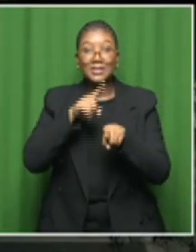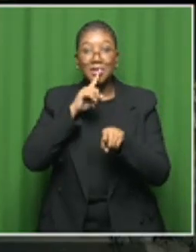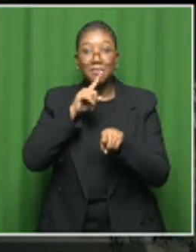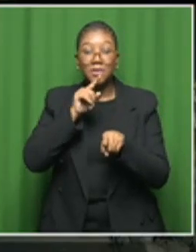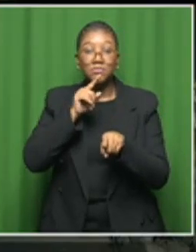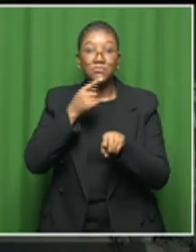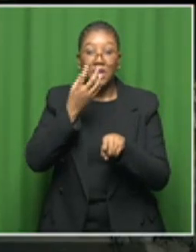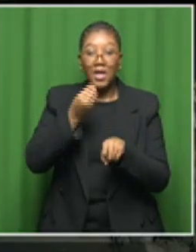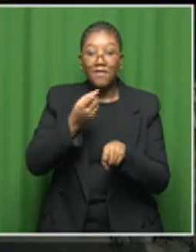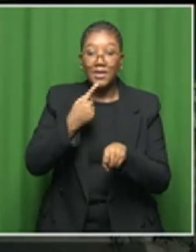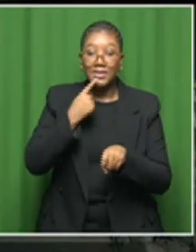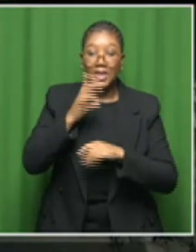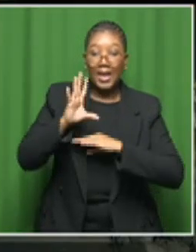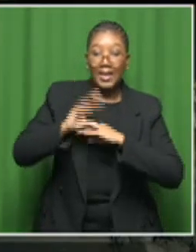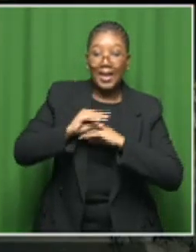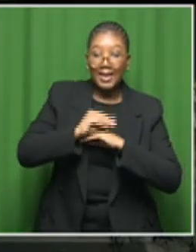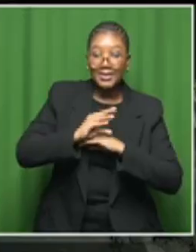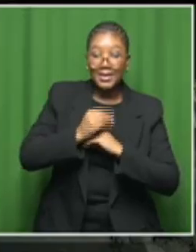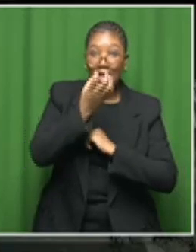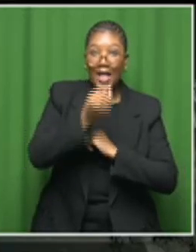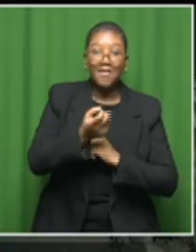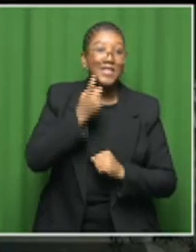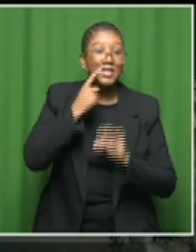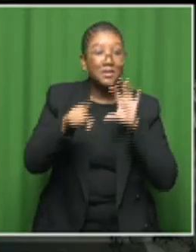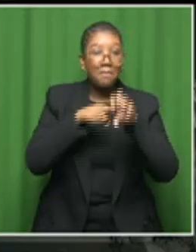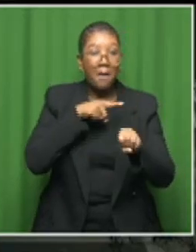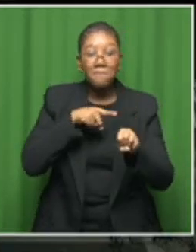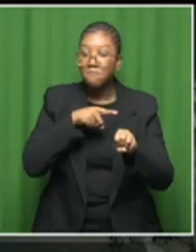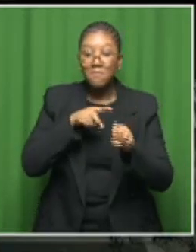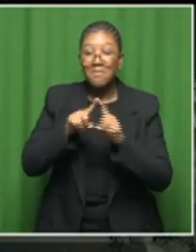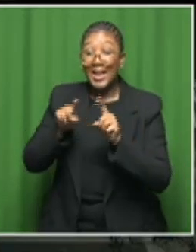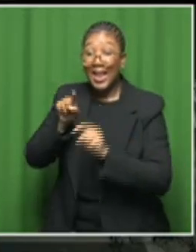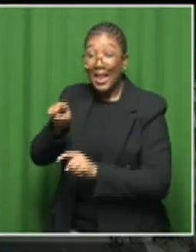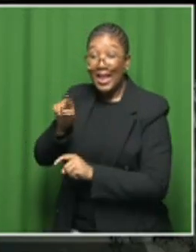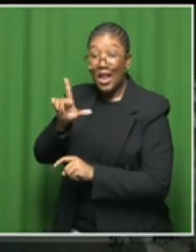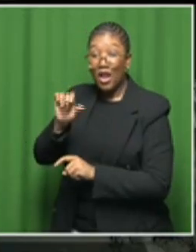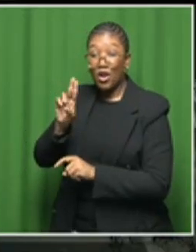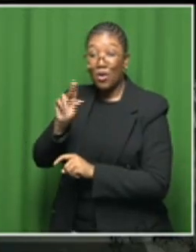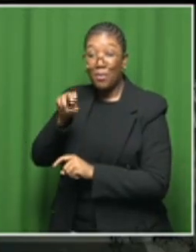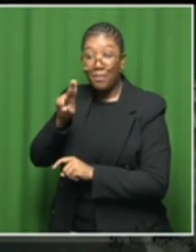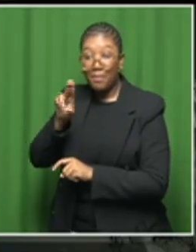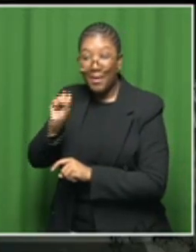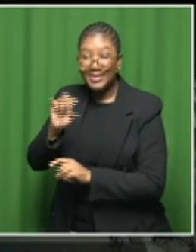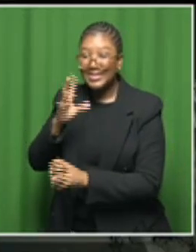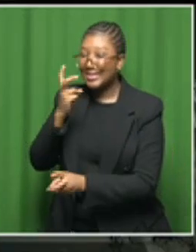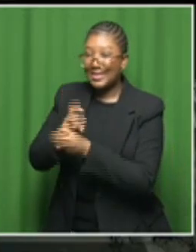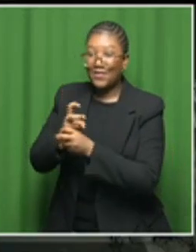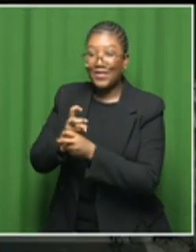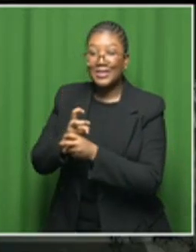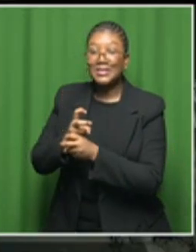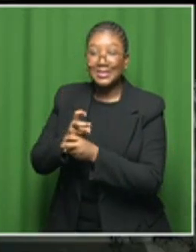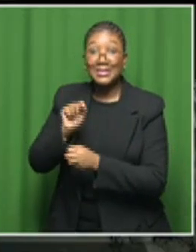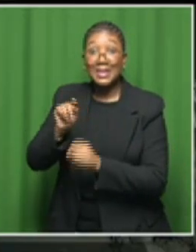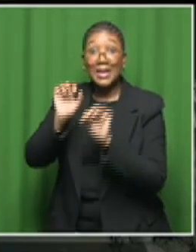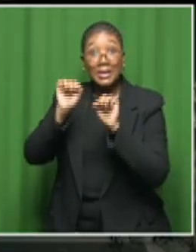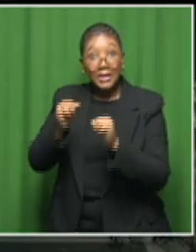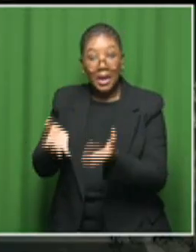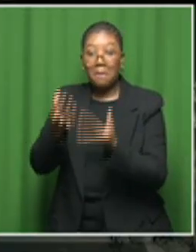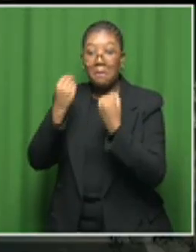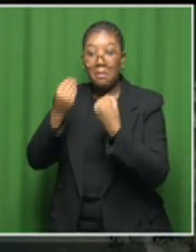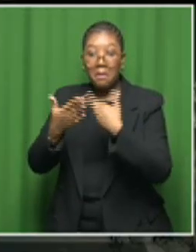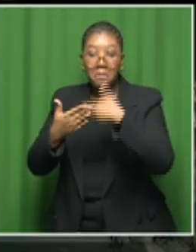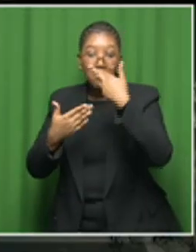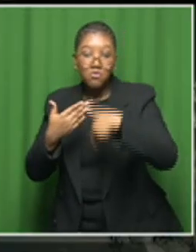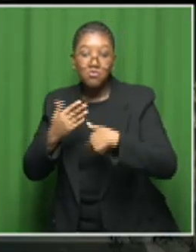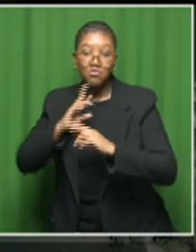cancer. So it's very complex. So there's an ANA scale that you do a blood test, and it can be positive or negative, but